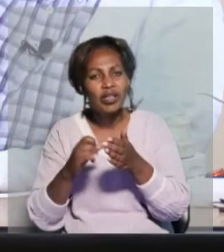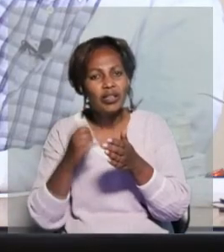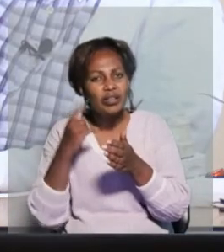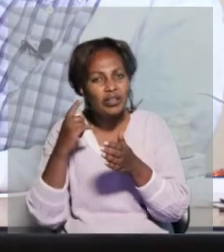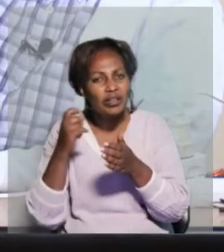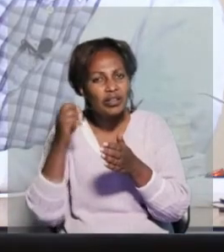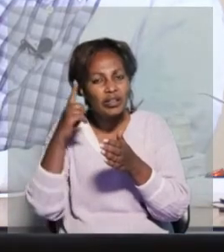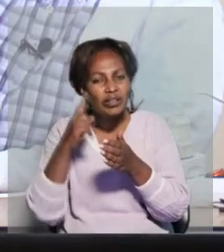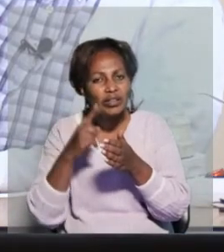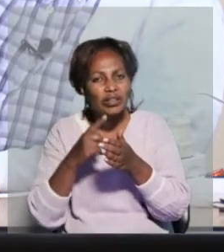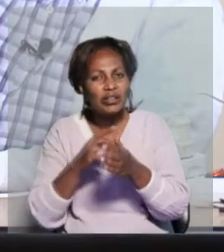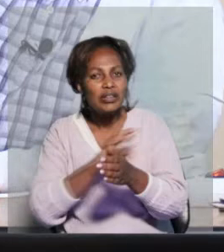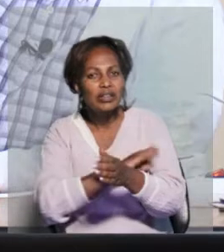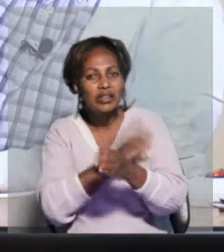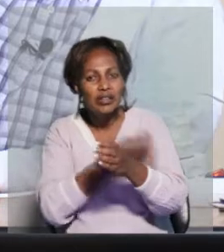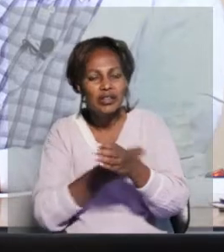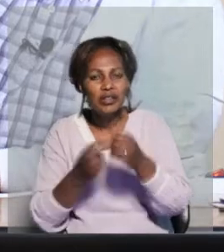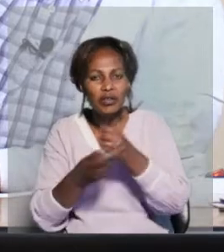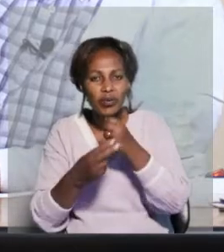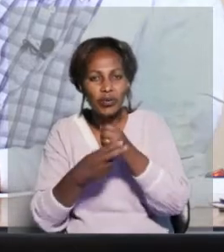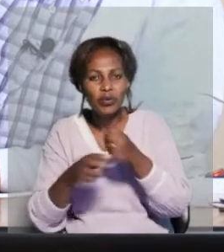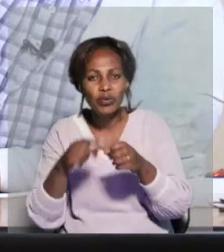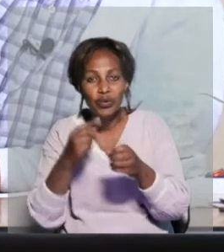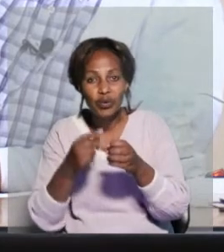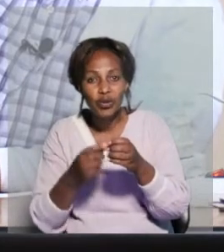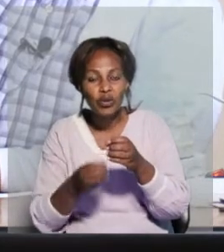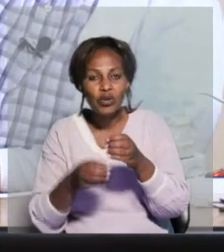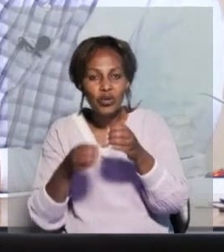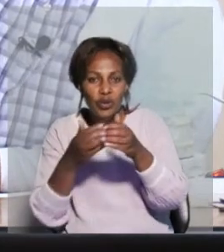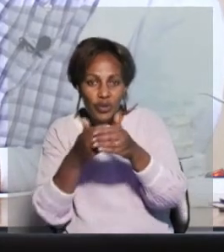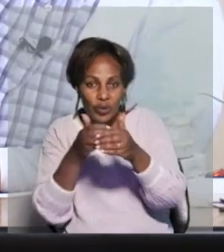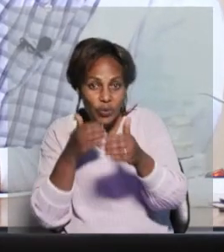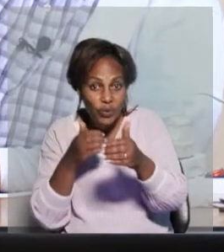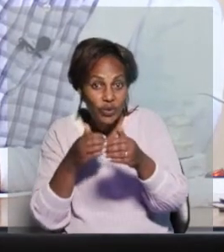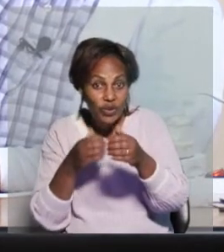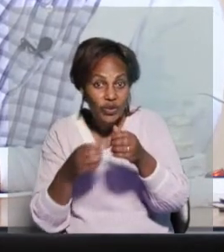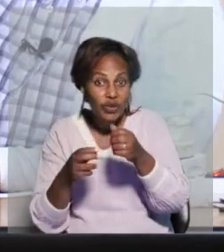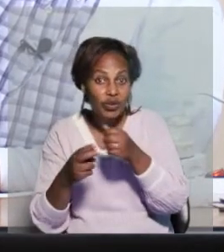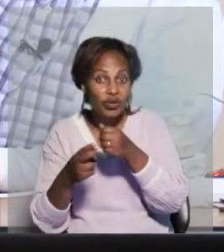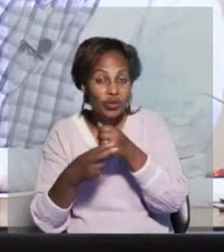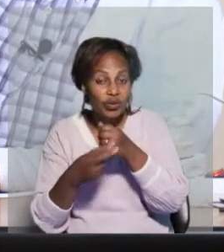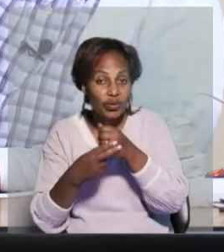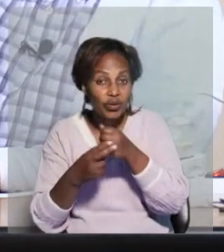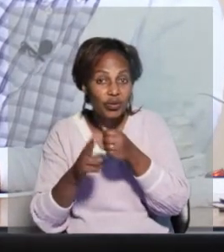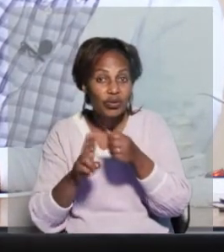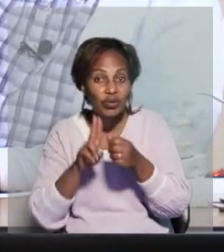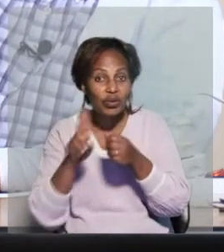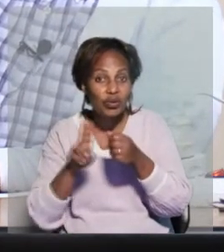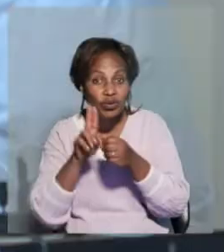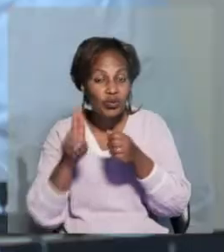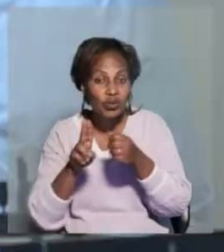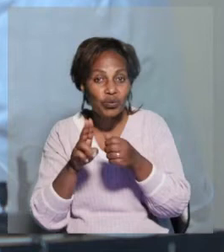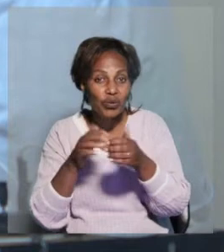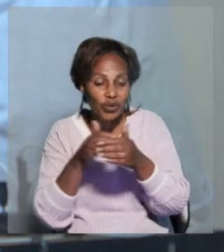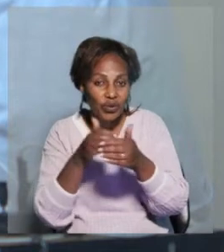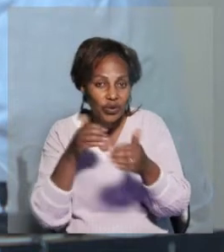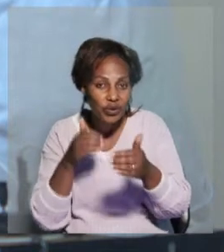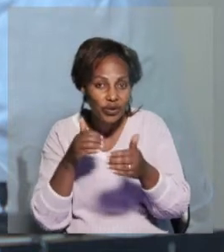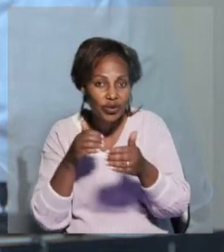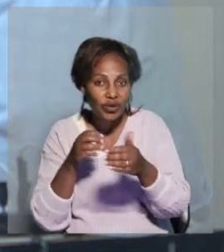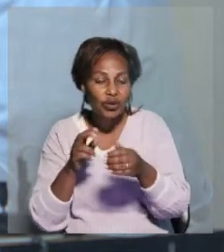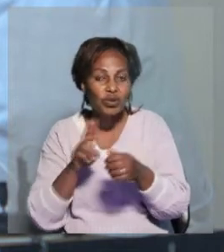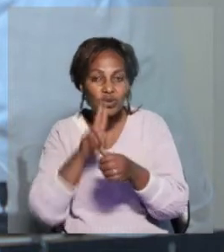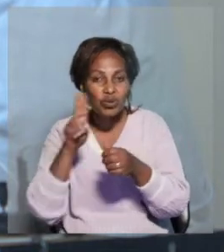By energy saving, we mean that reducing the amount of energy we use. Yeah. Or using